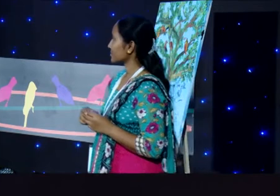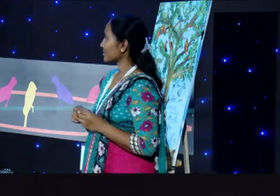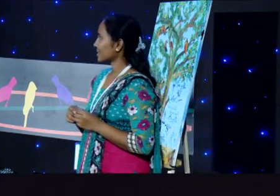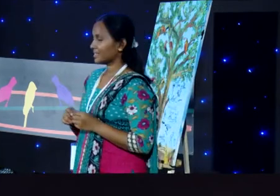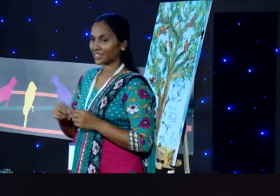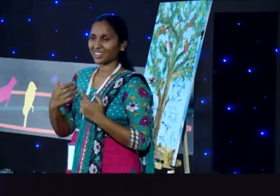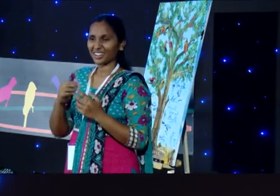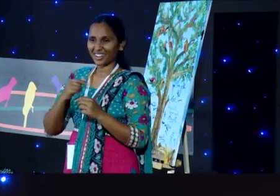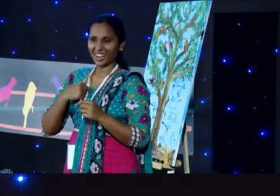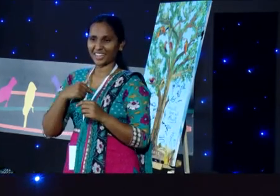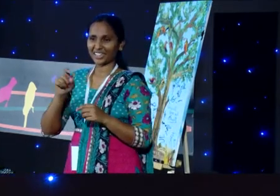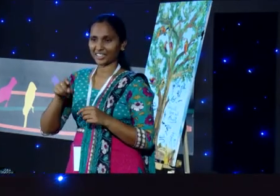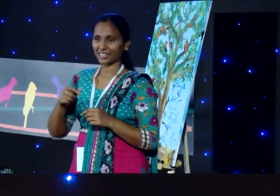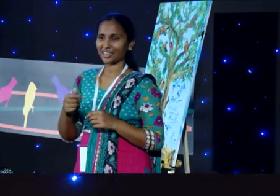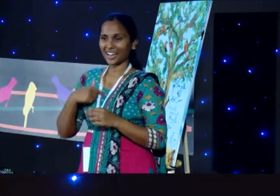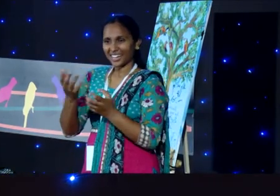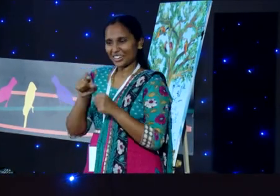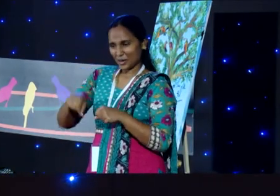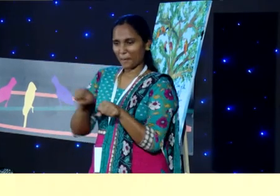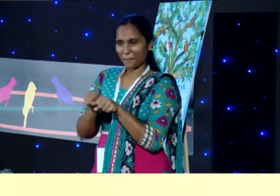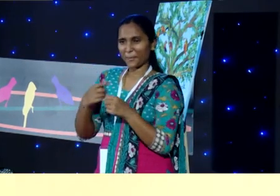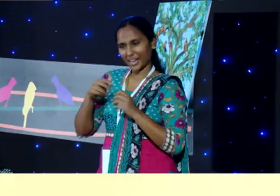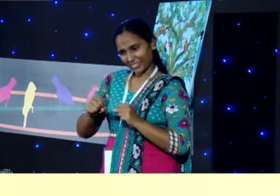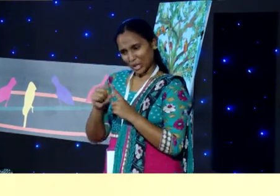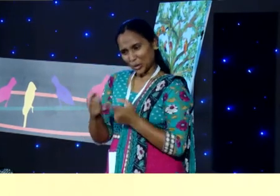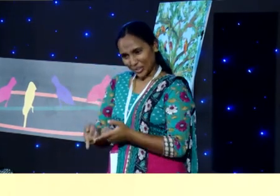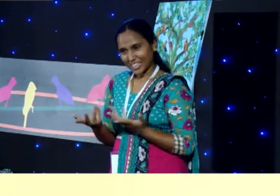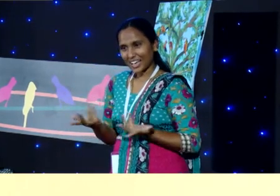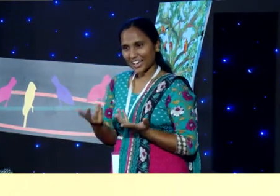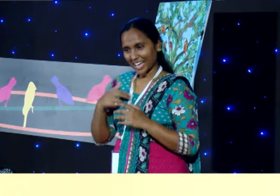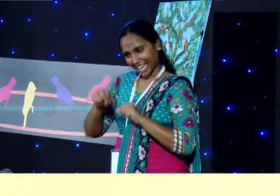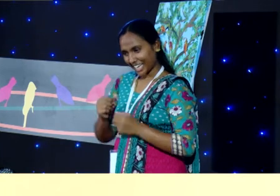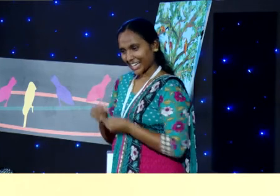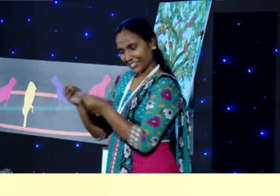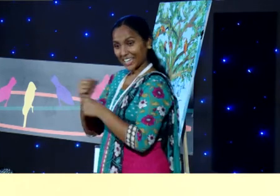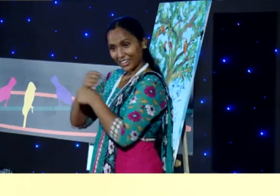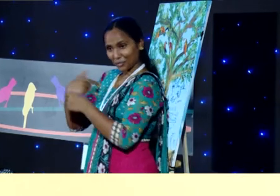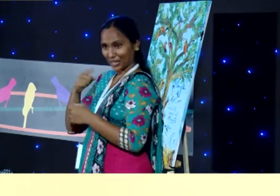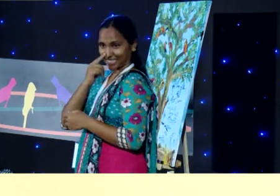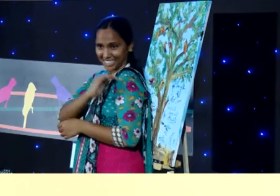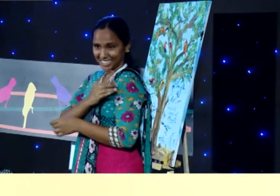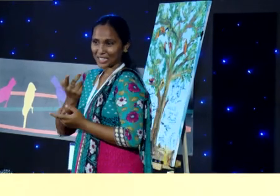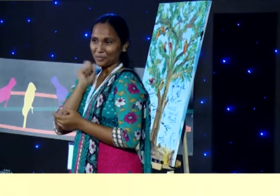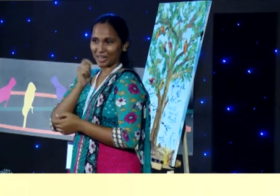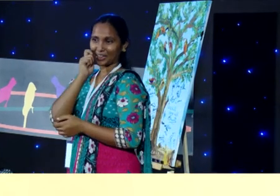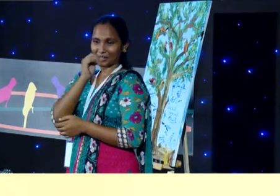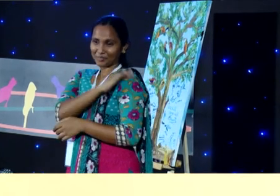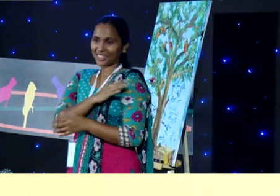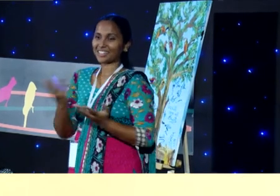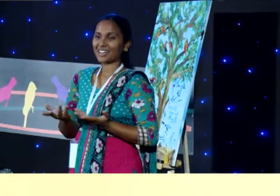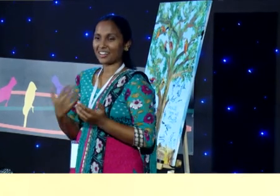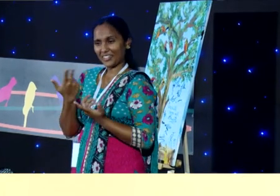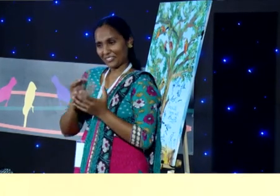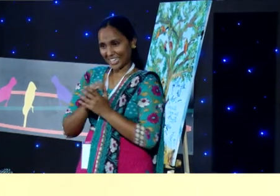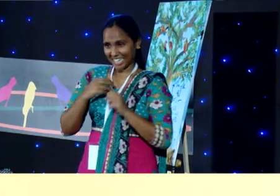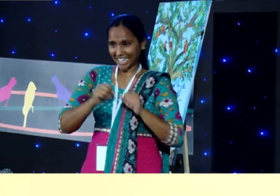can I buy this for my parents? Can we do this? Can I give it to my sister? Can I give this thing to one of my